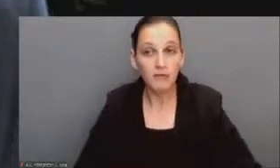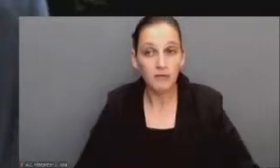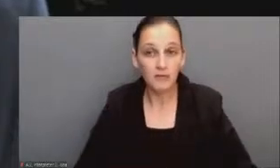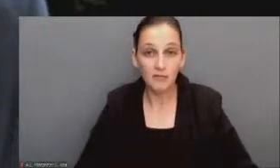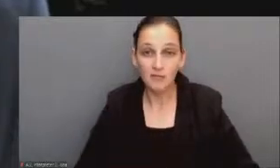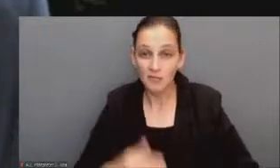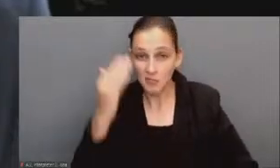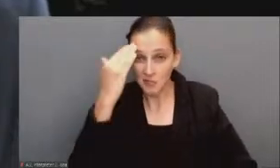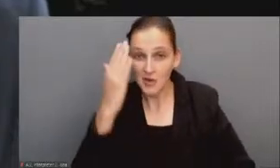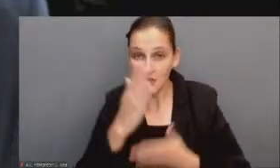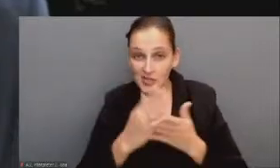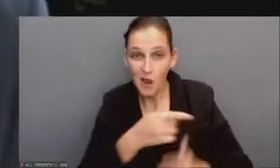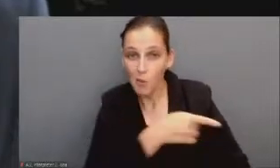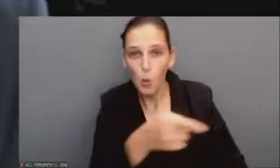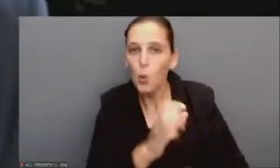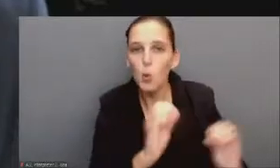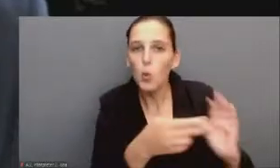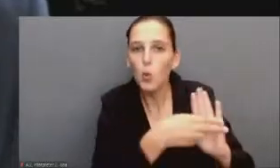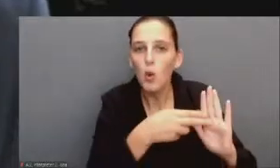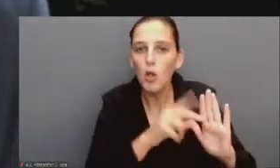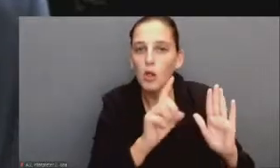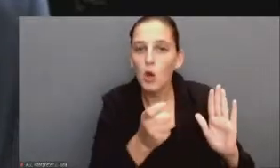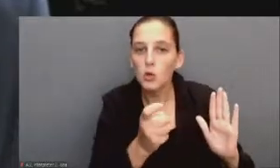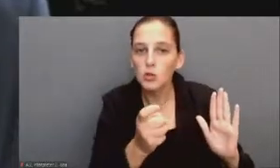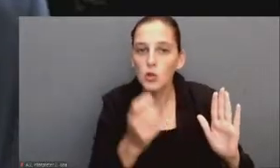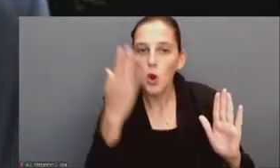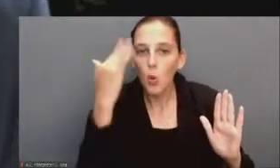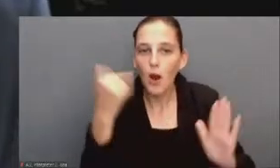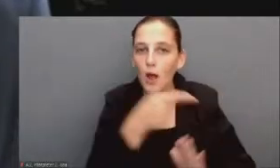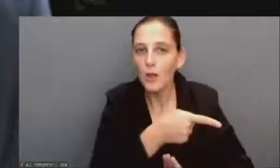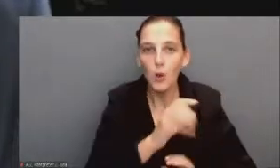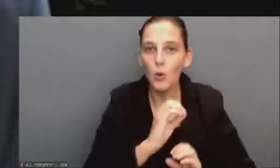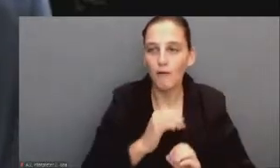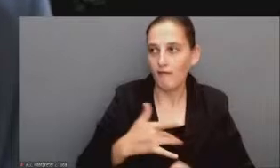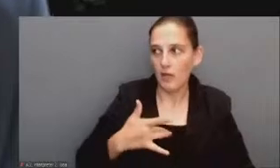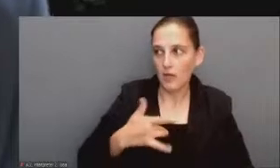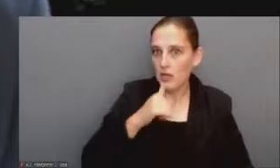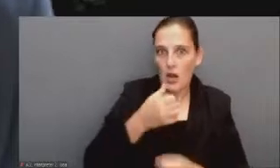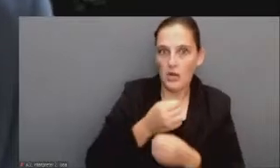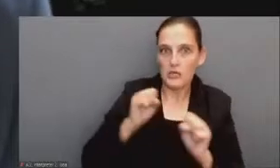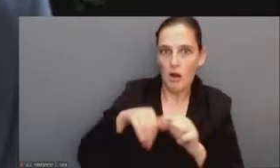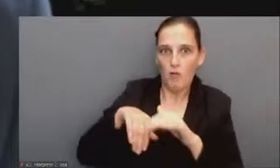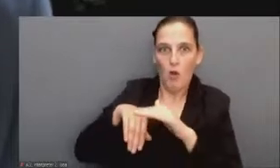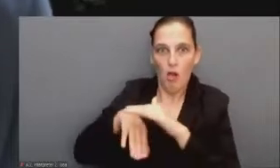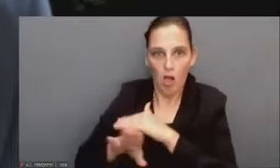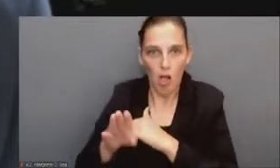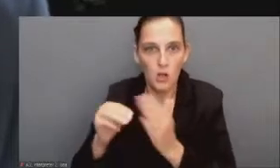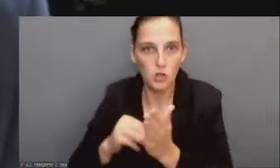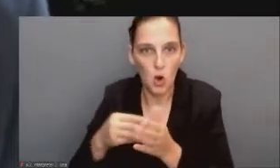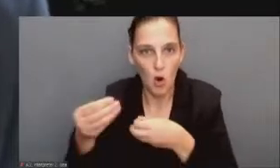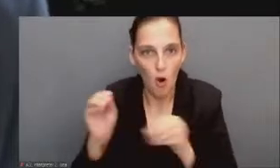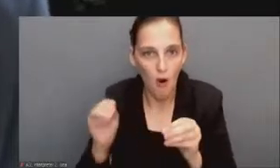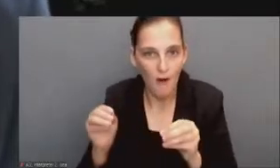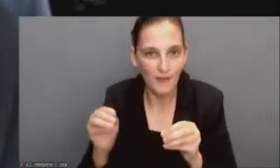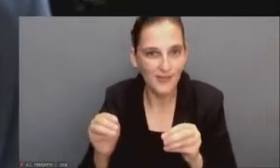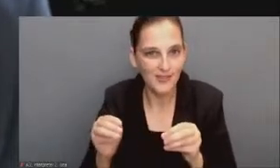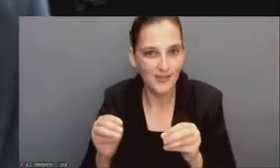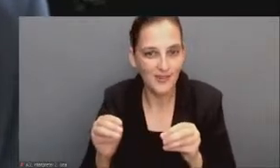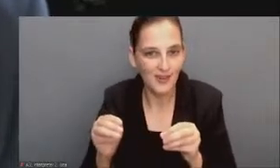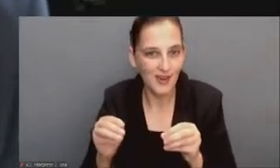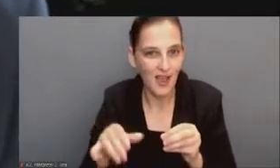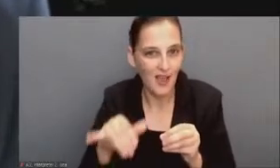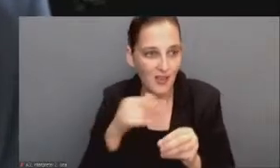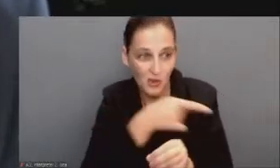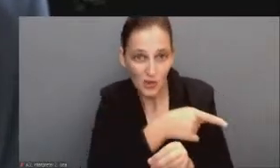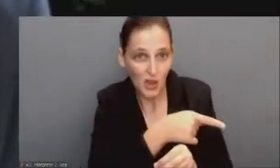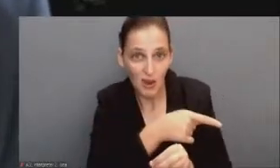get diagnosed because they didn't feel it was safe to go and get treatment. And then that can be used against them on the issue of whether what they